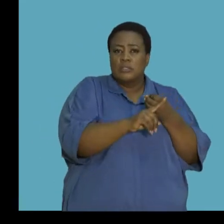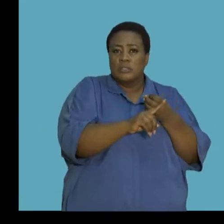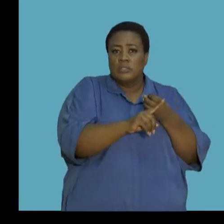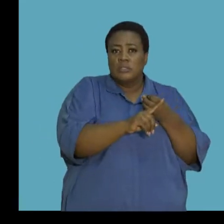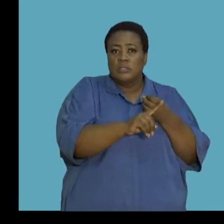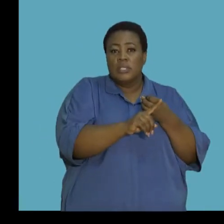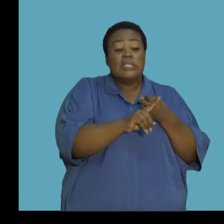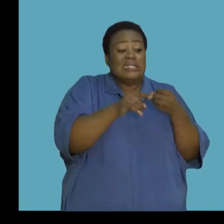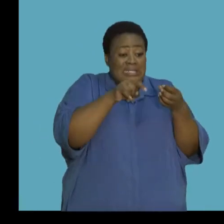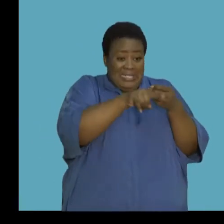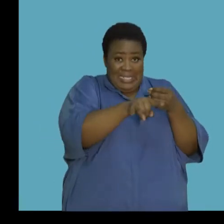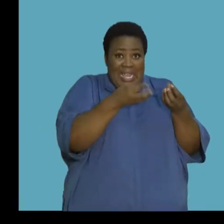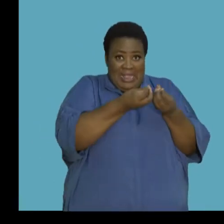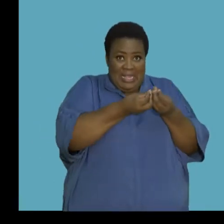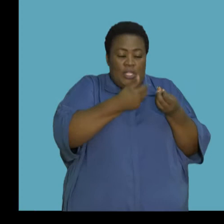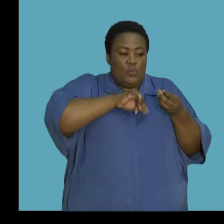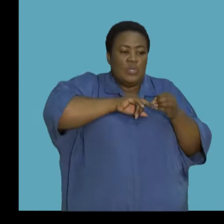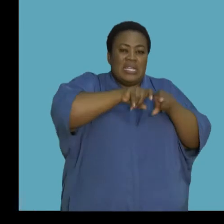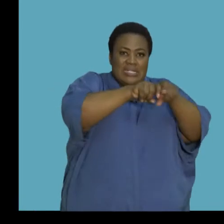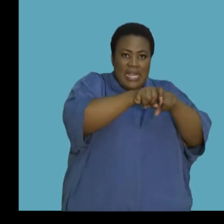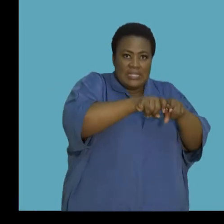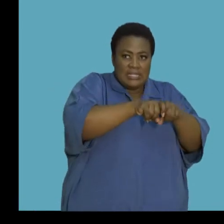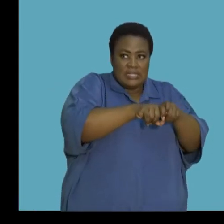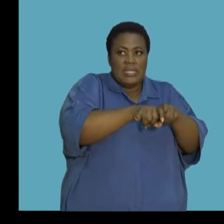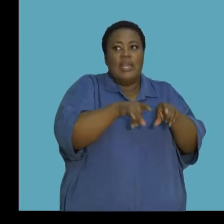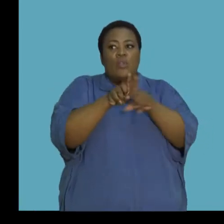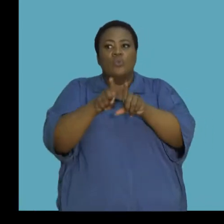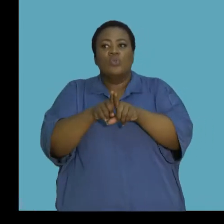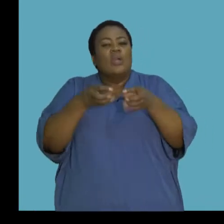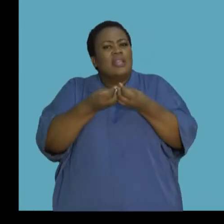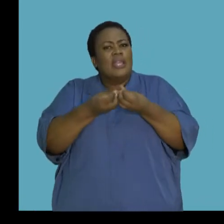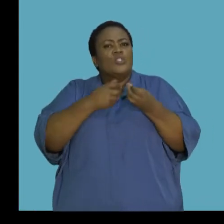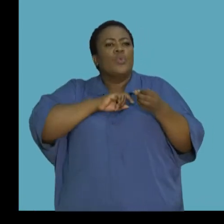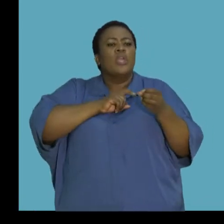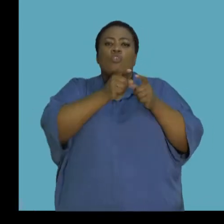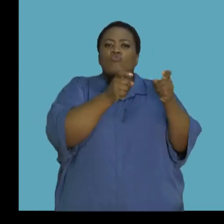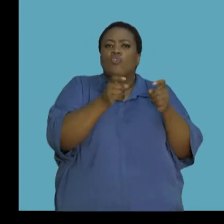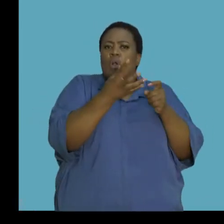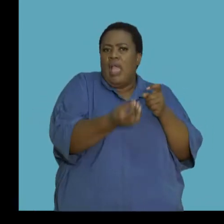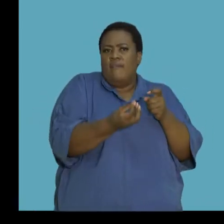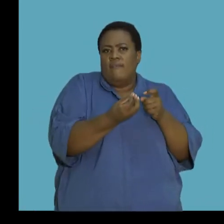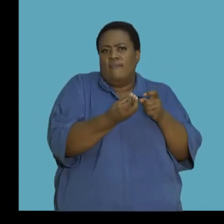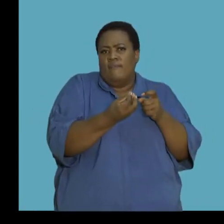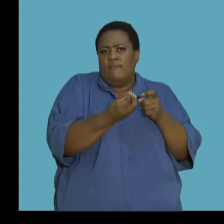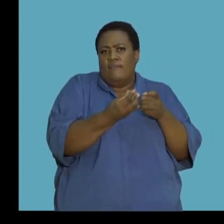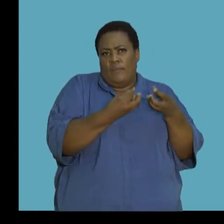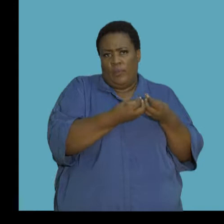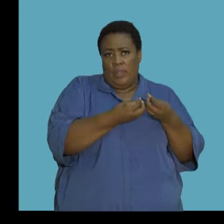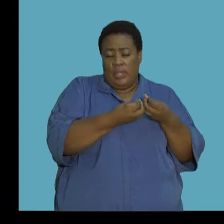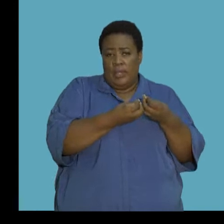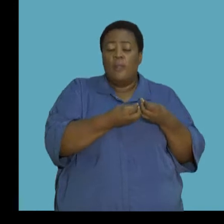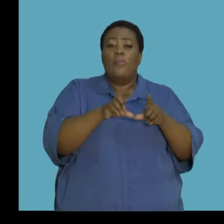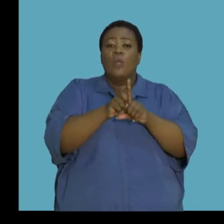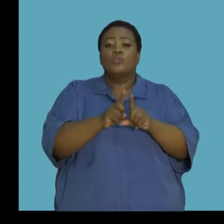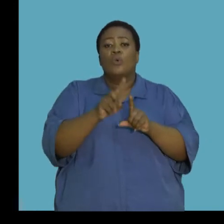are, and that's essentially what we are testing or what we have control over. So what are we testing? That's the independent